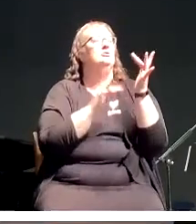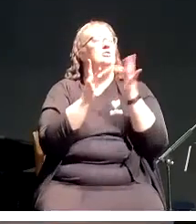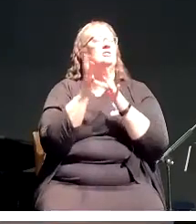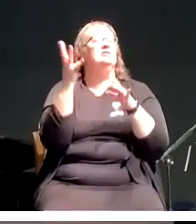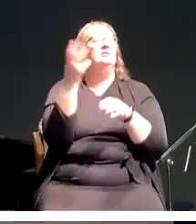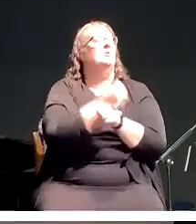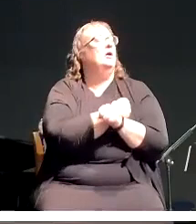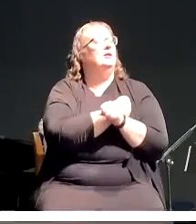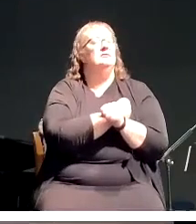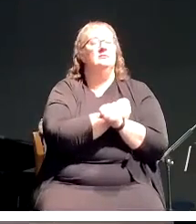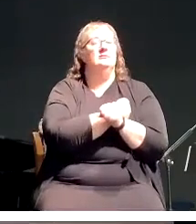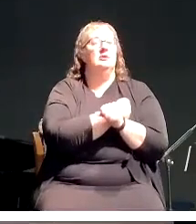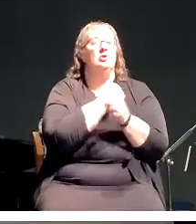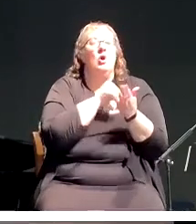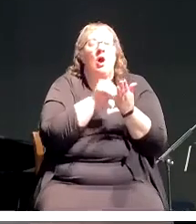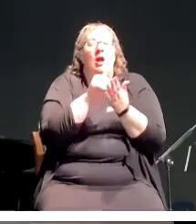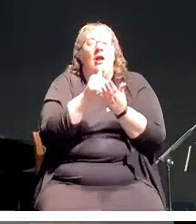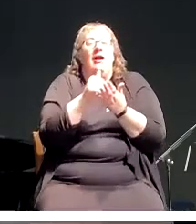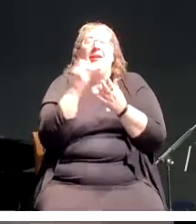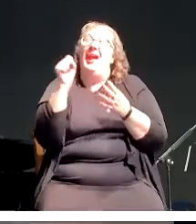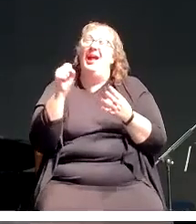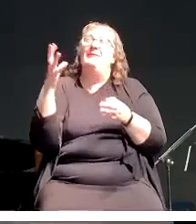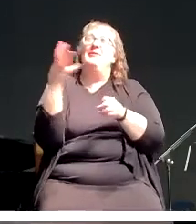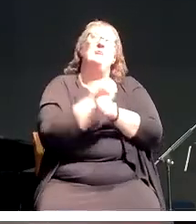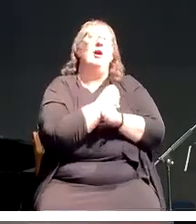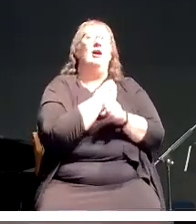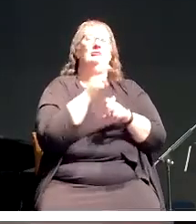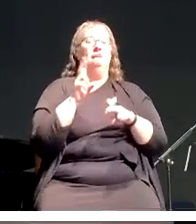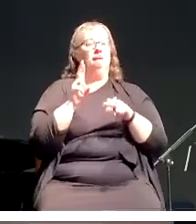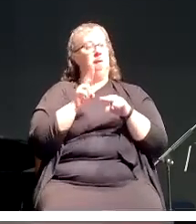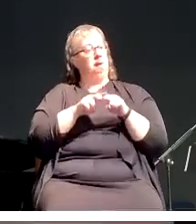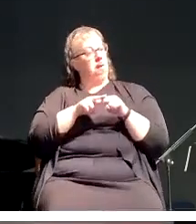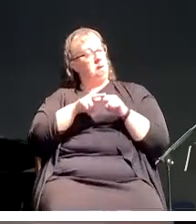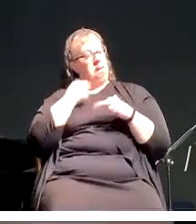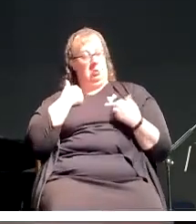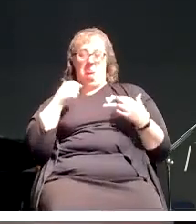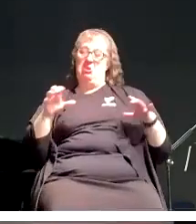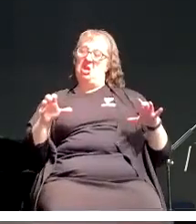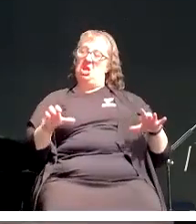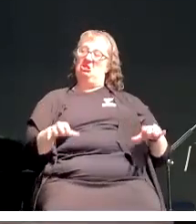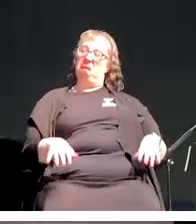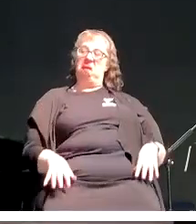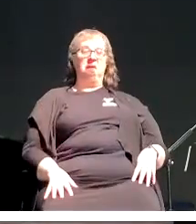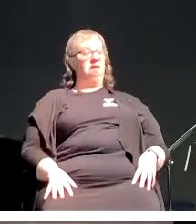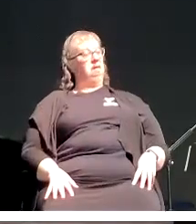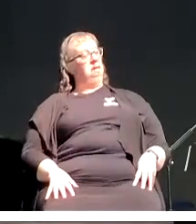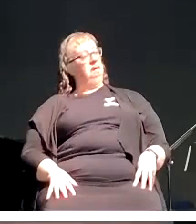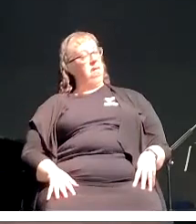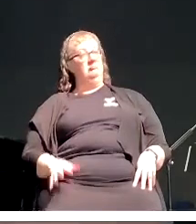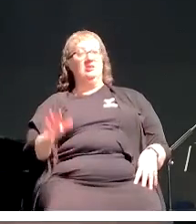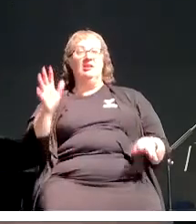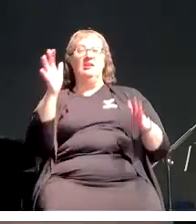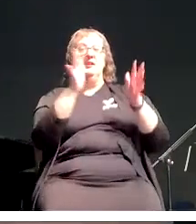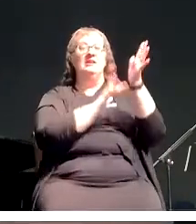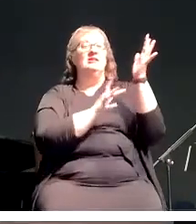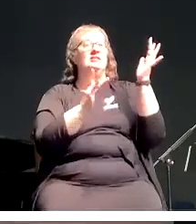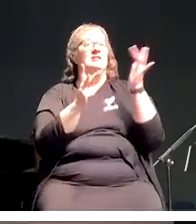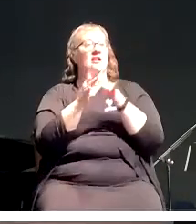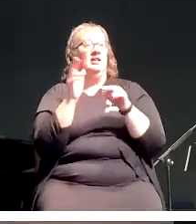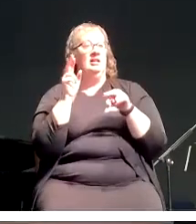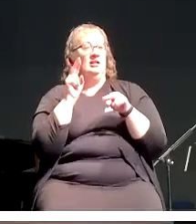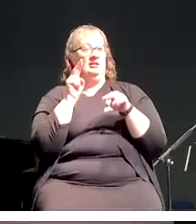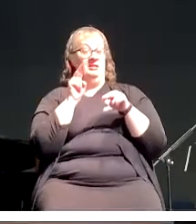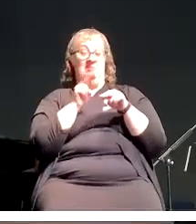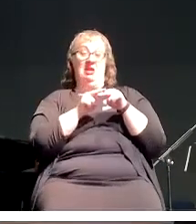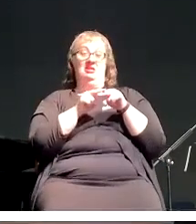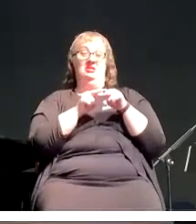won. Too often when we say, yeah, we've won, we love to sit back and say, look, we did it. Jesus sits back now